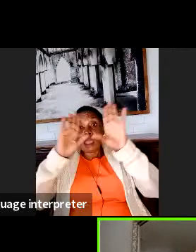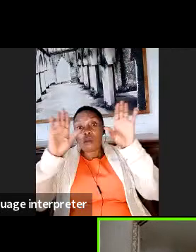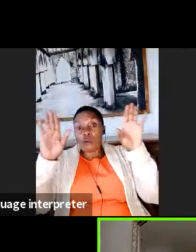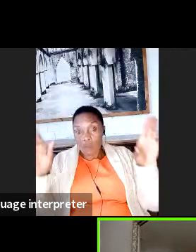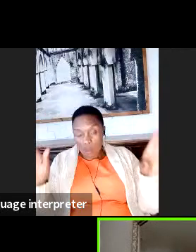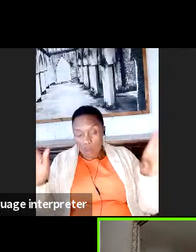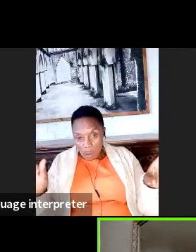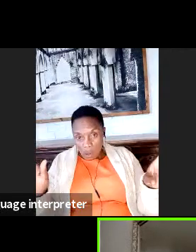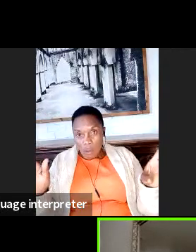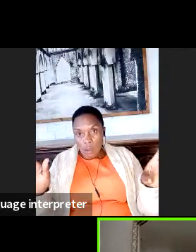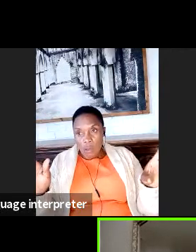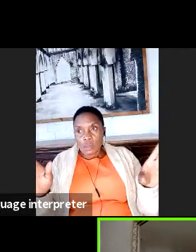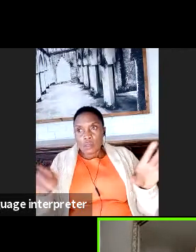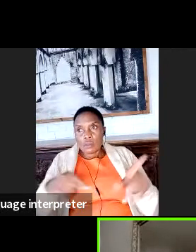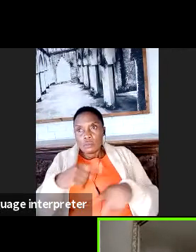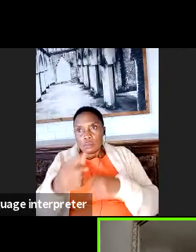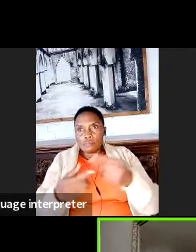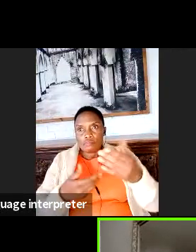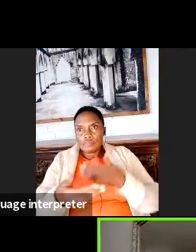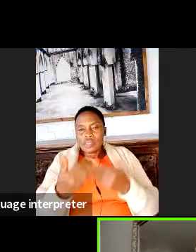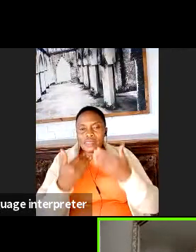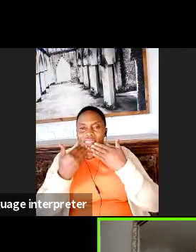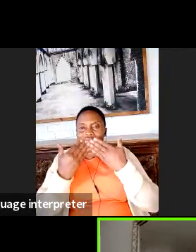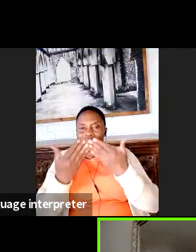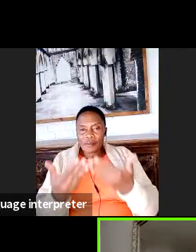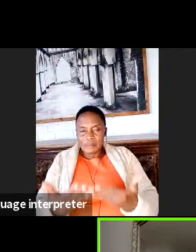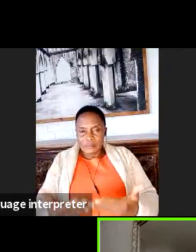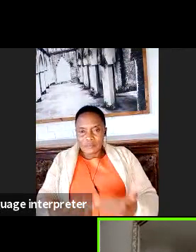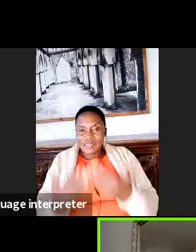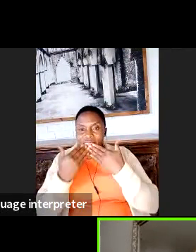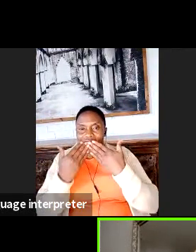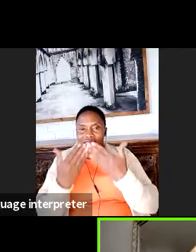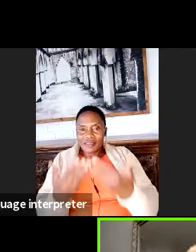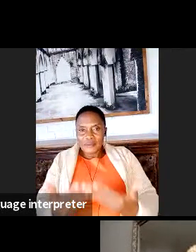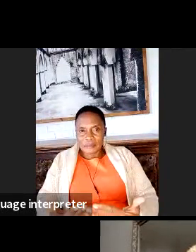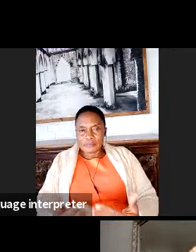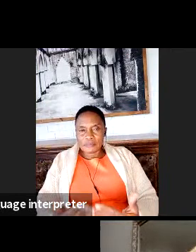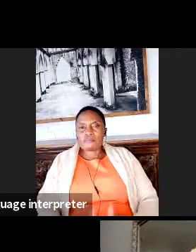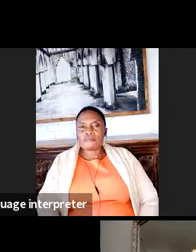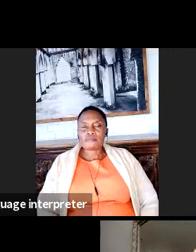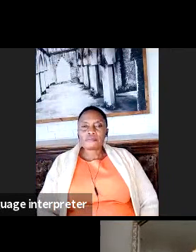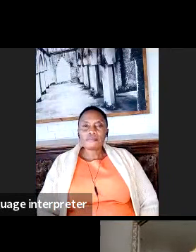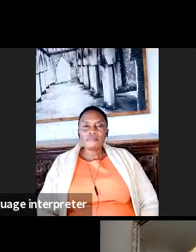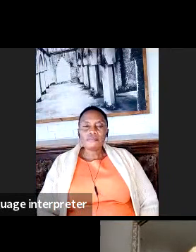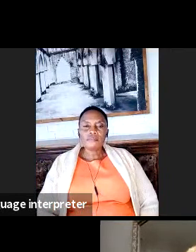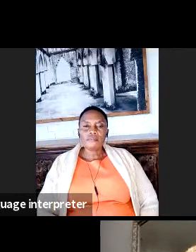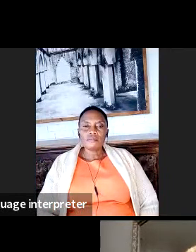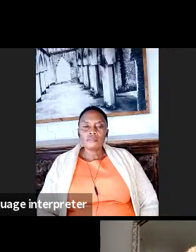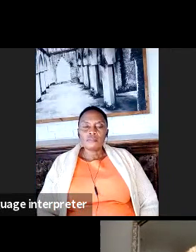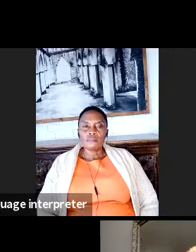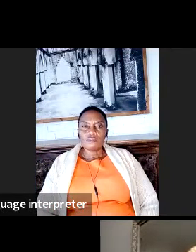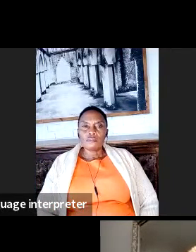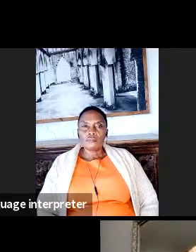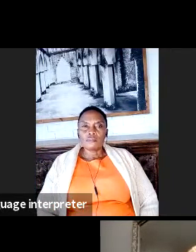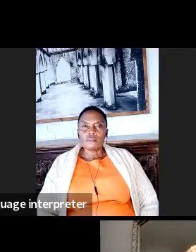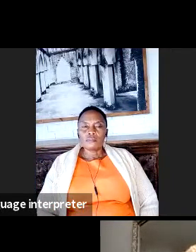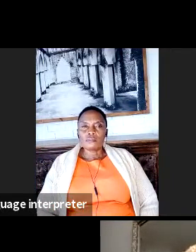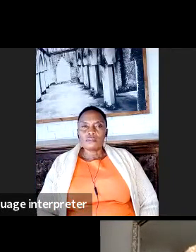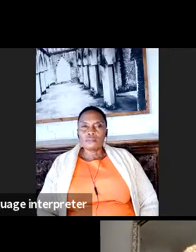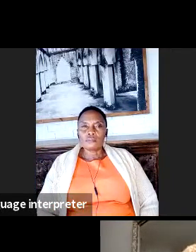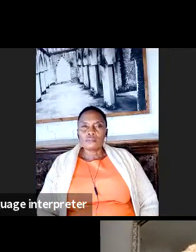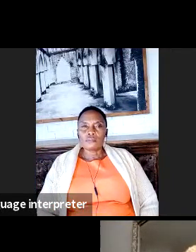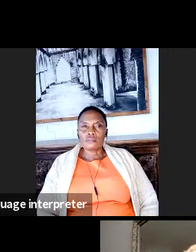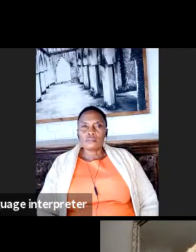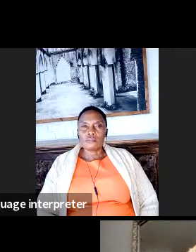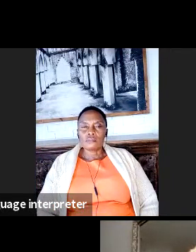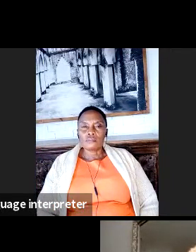to constantly engage. Thank you. Thank you. Thanks, Nashilonga. No, you made some